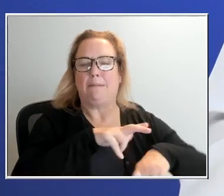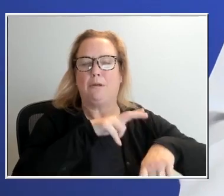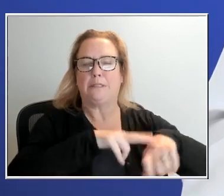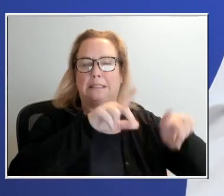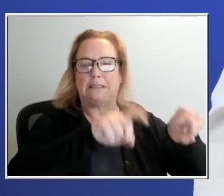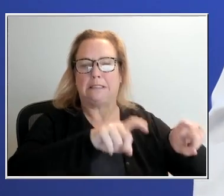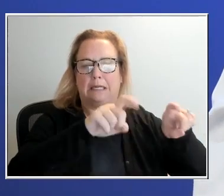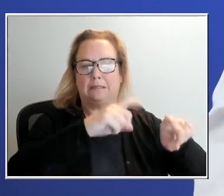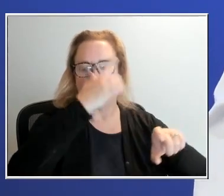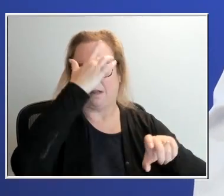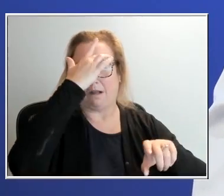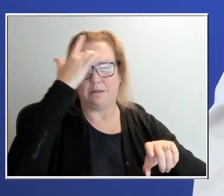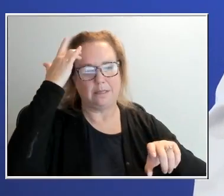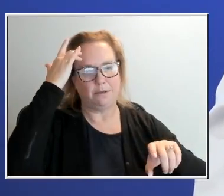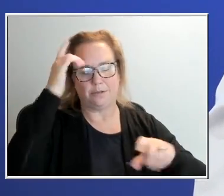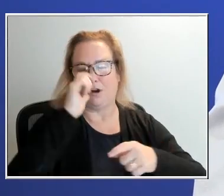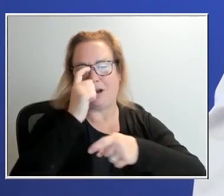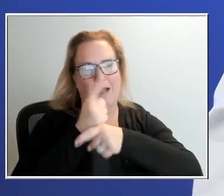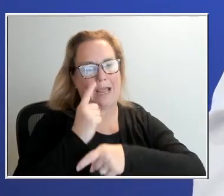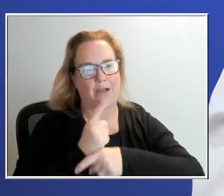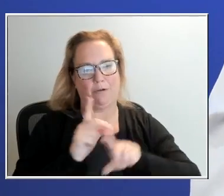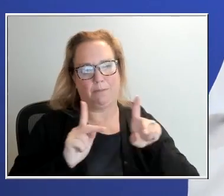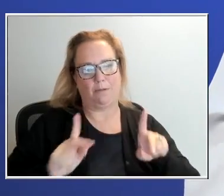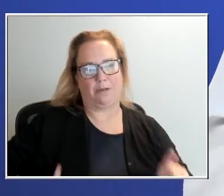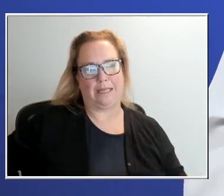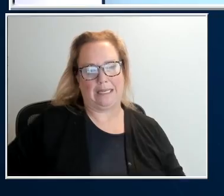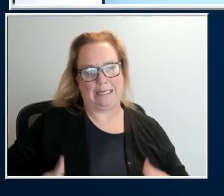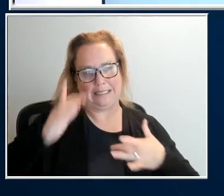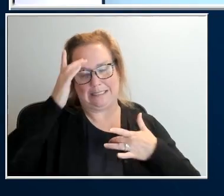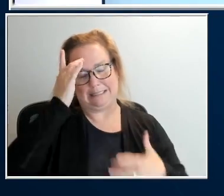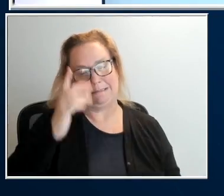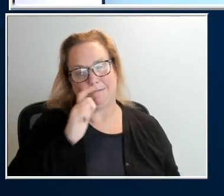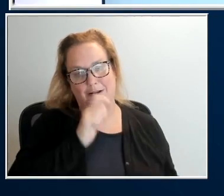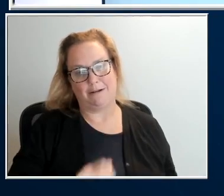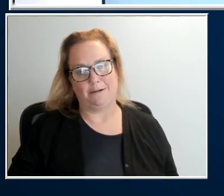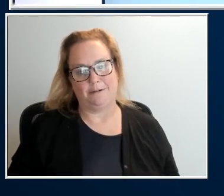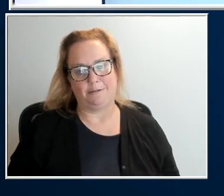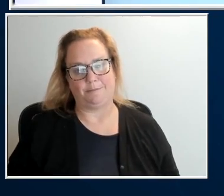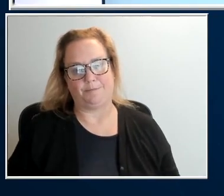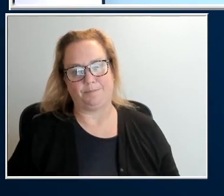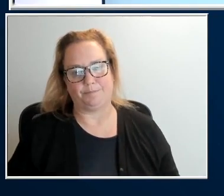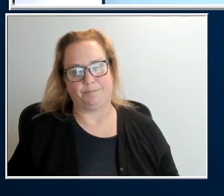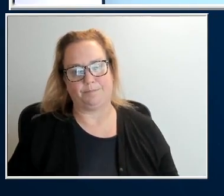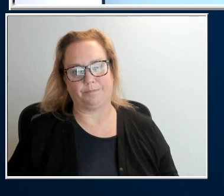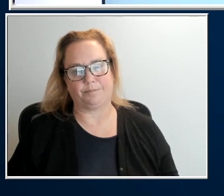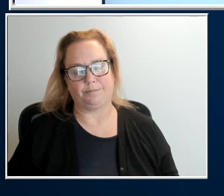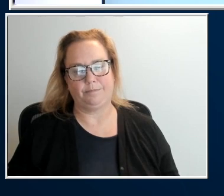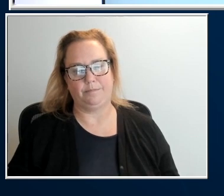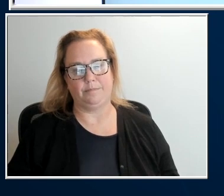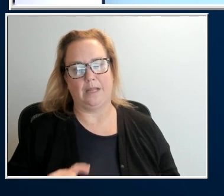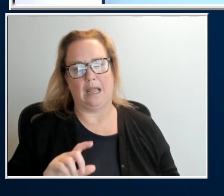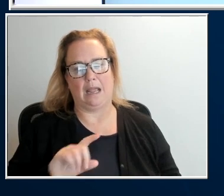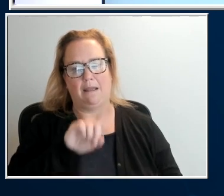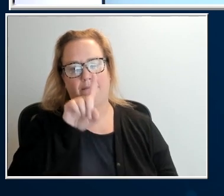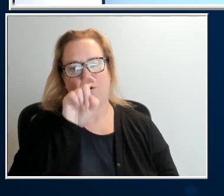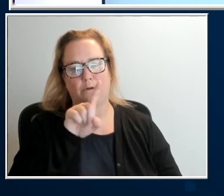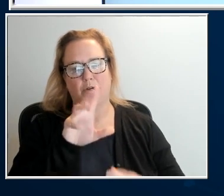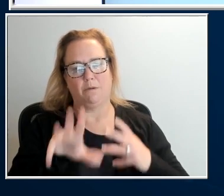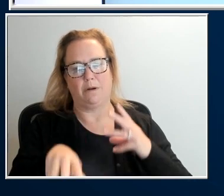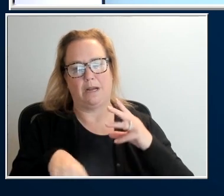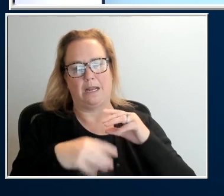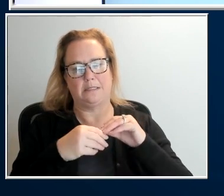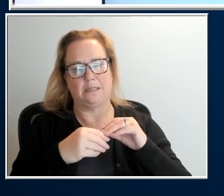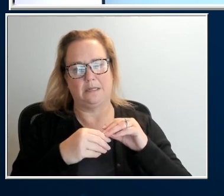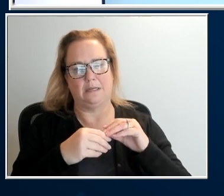are not very accurate in people with kidney disease. I actually have a question to piggyback on that question. My dad